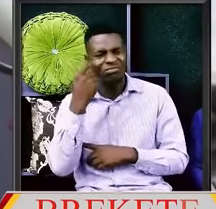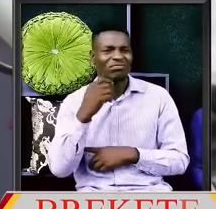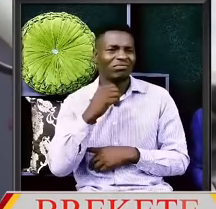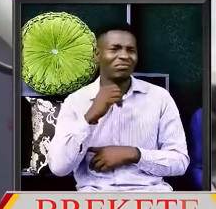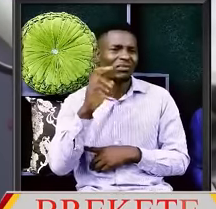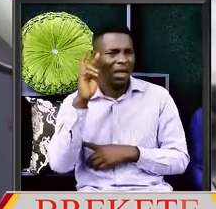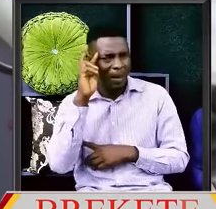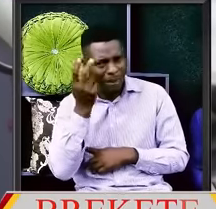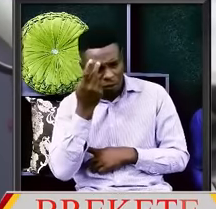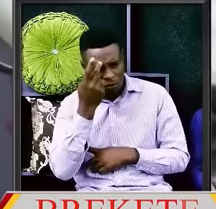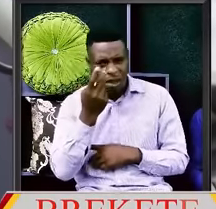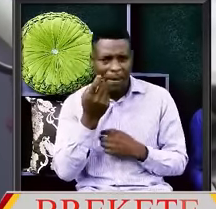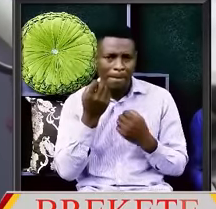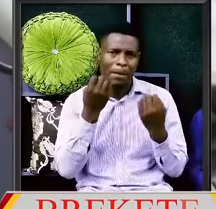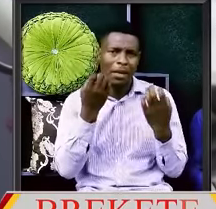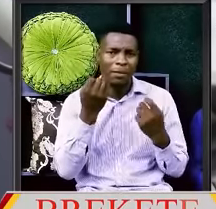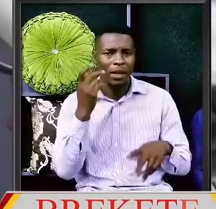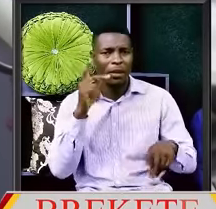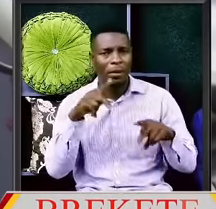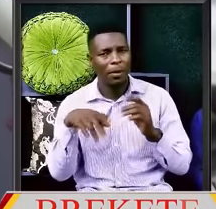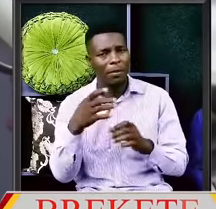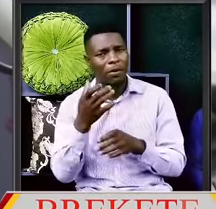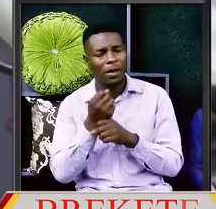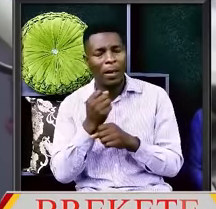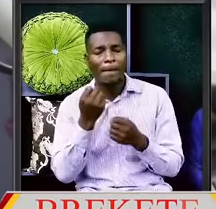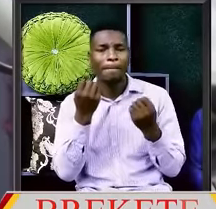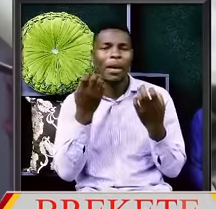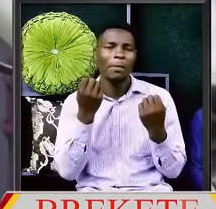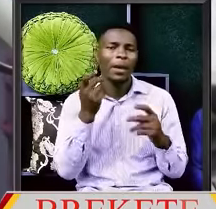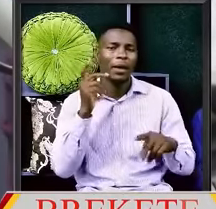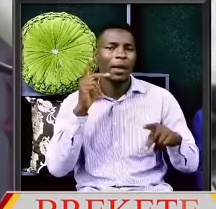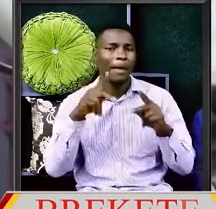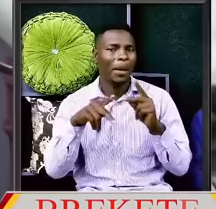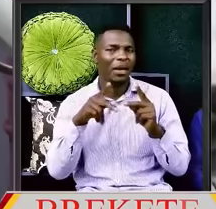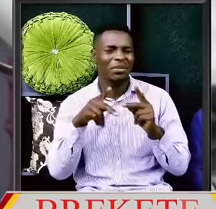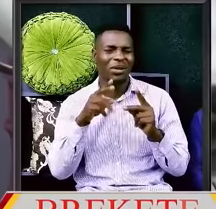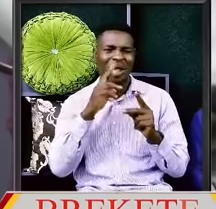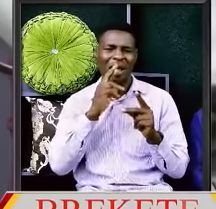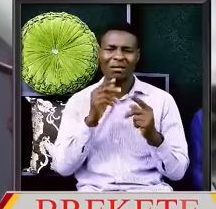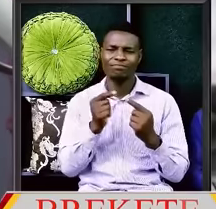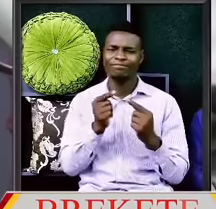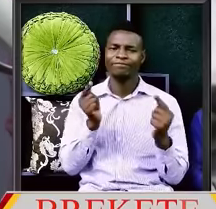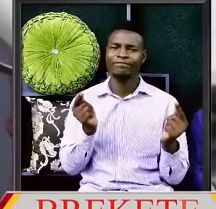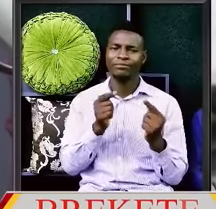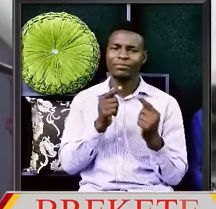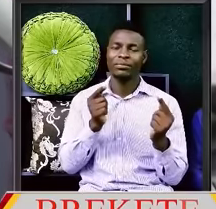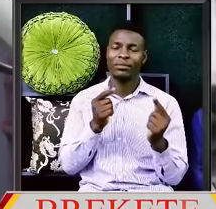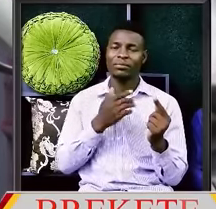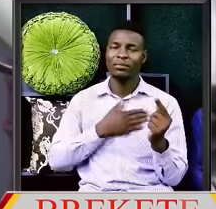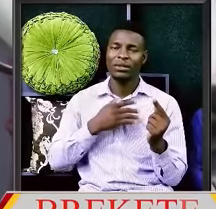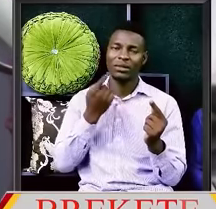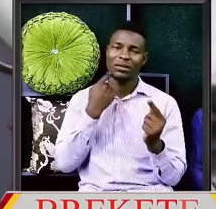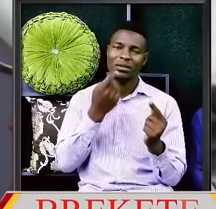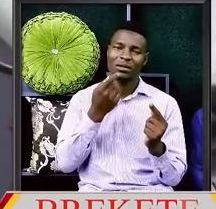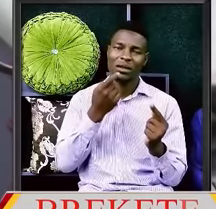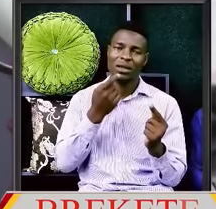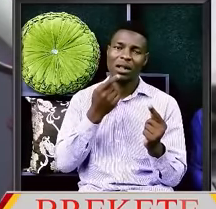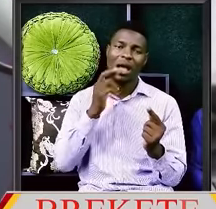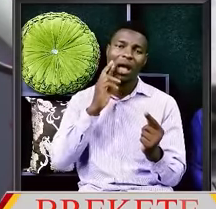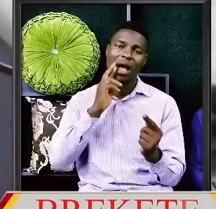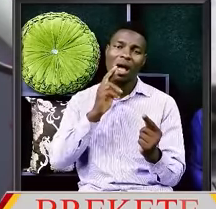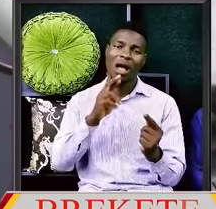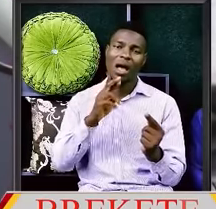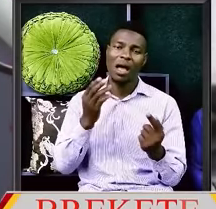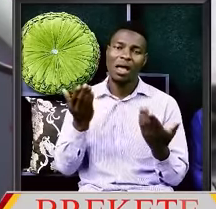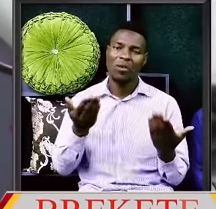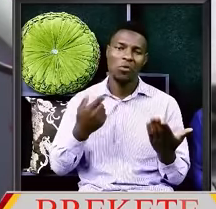misunderstanding, many people come they do a U-turn on top of her. So I beg, make you help me tell her, say, yeah, we know they